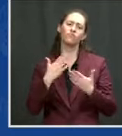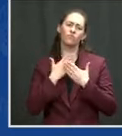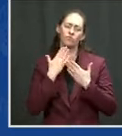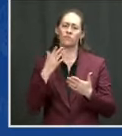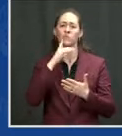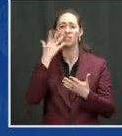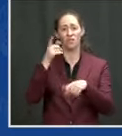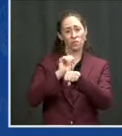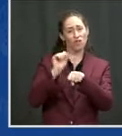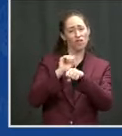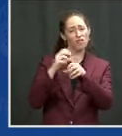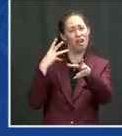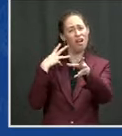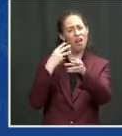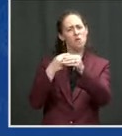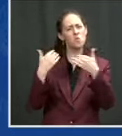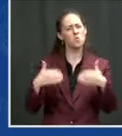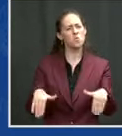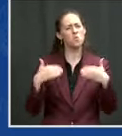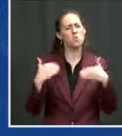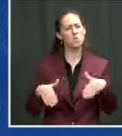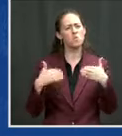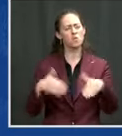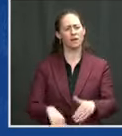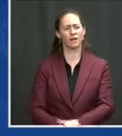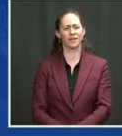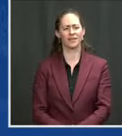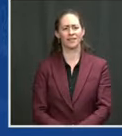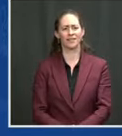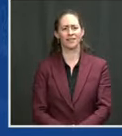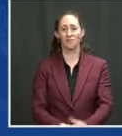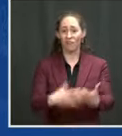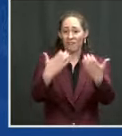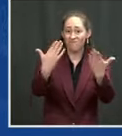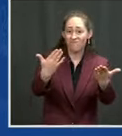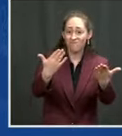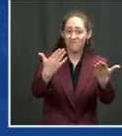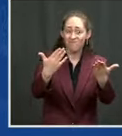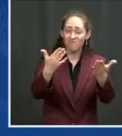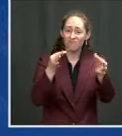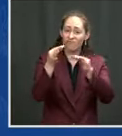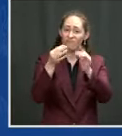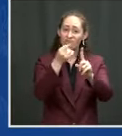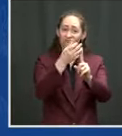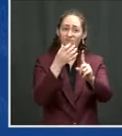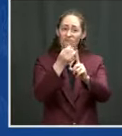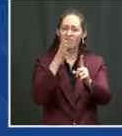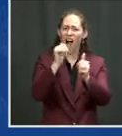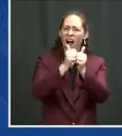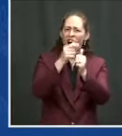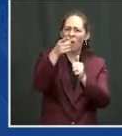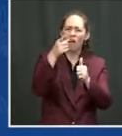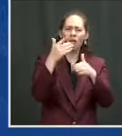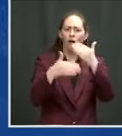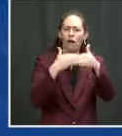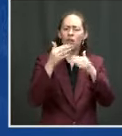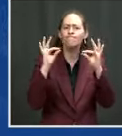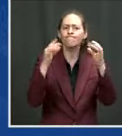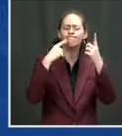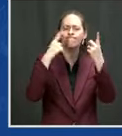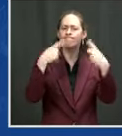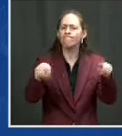And with your permission, I'd like to hear from you about the best practices and innovations that have worked for you, what